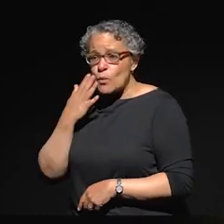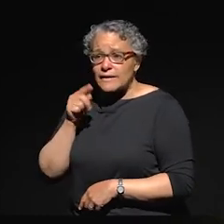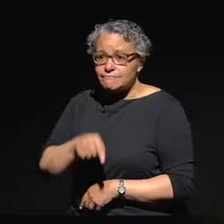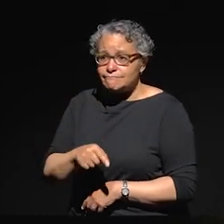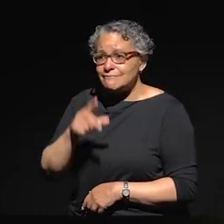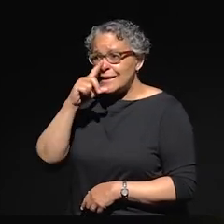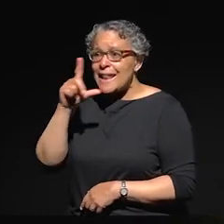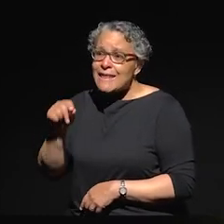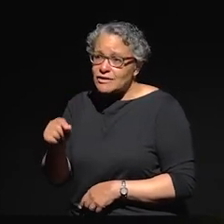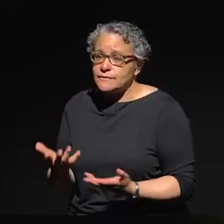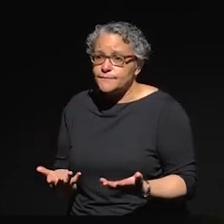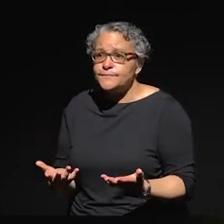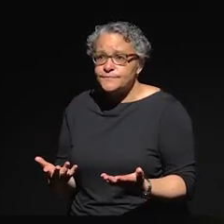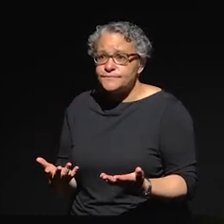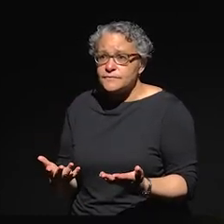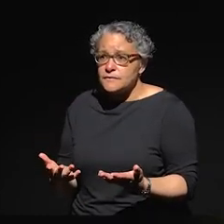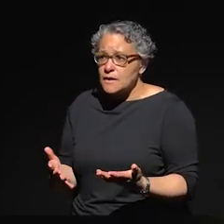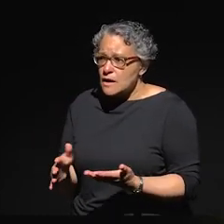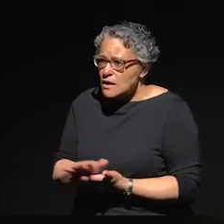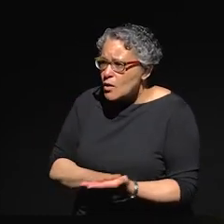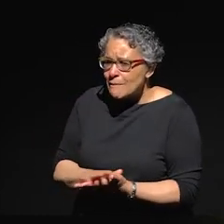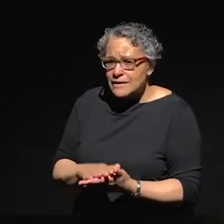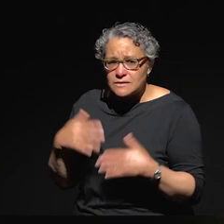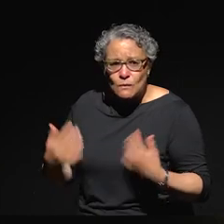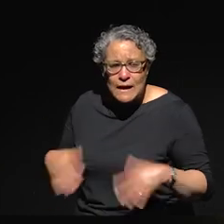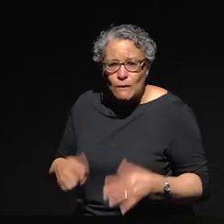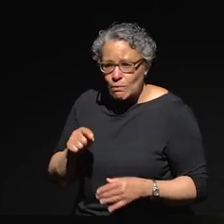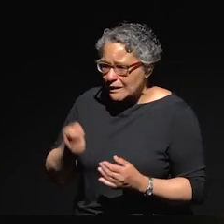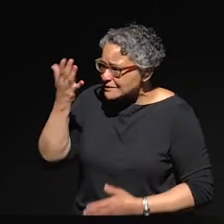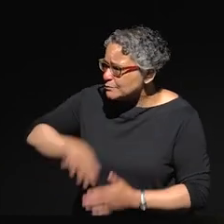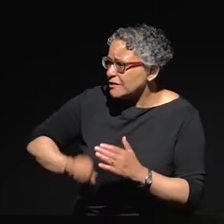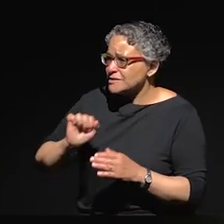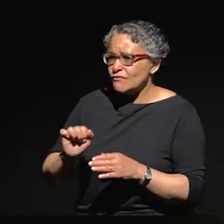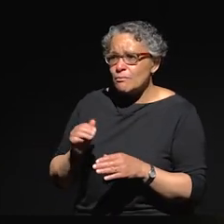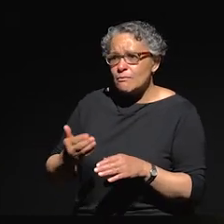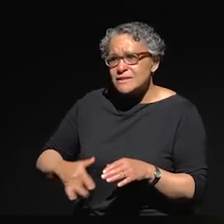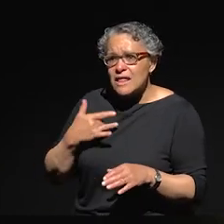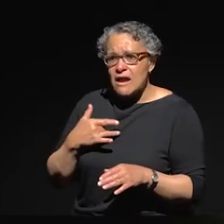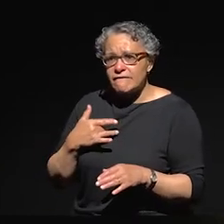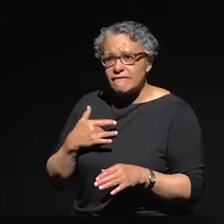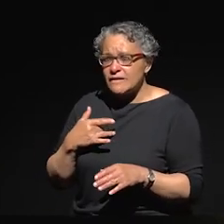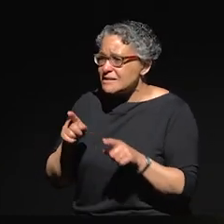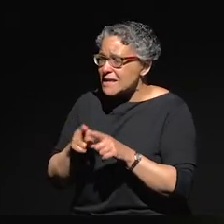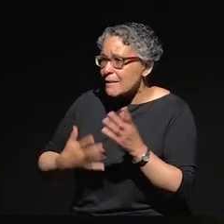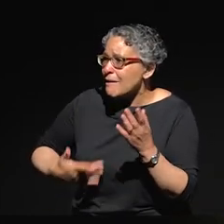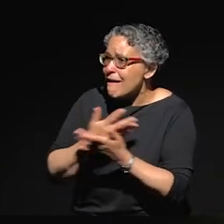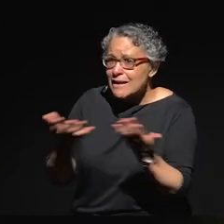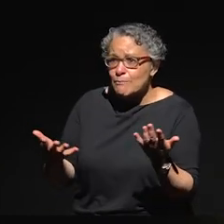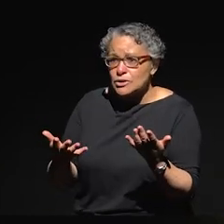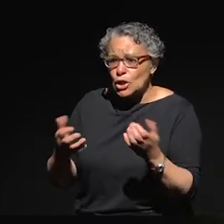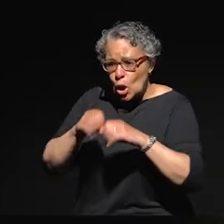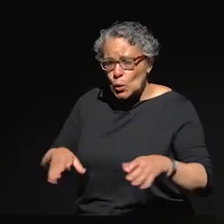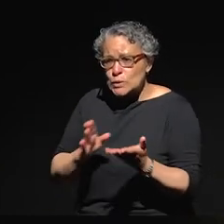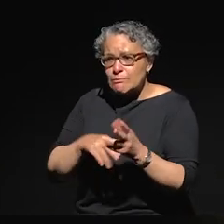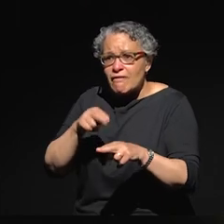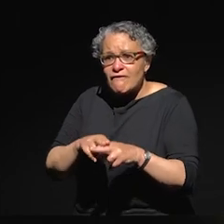So that surely is also a formative experience in his life, as it would be for anybody. We have